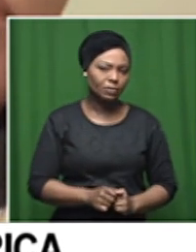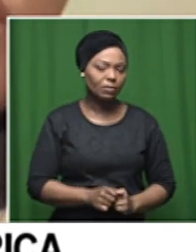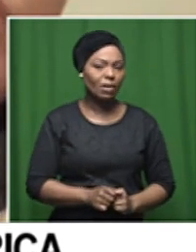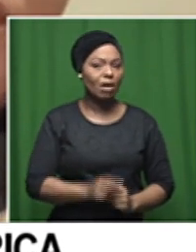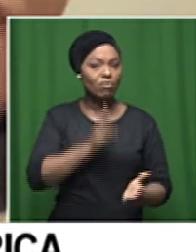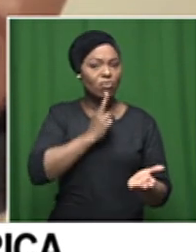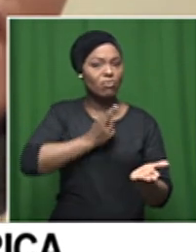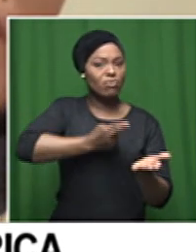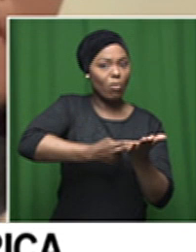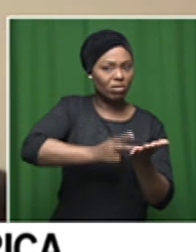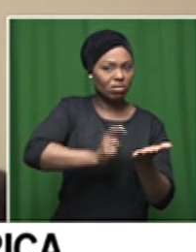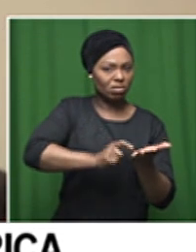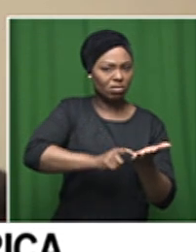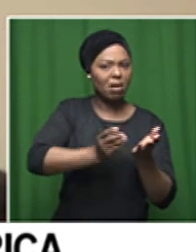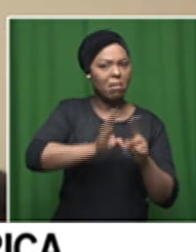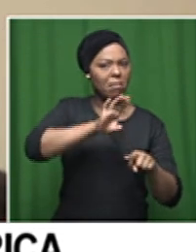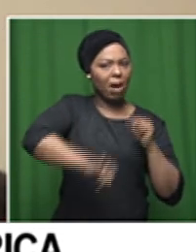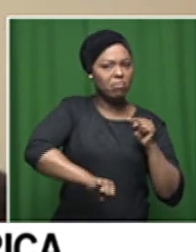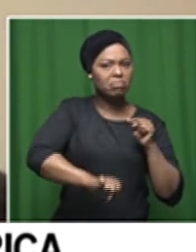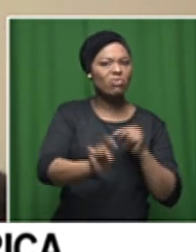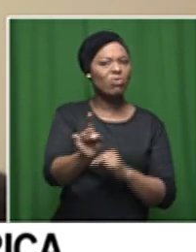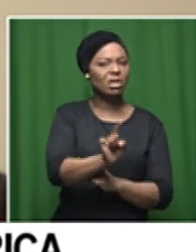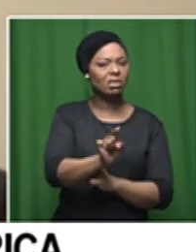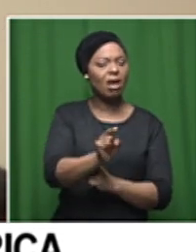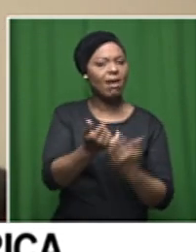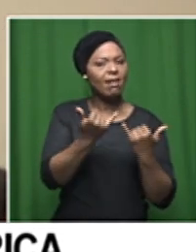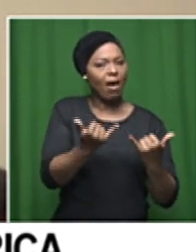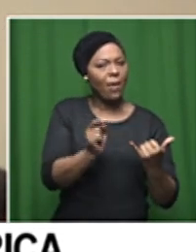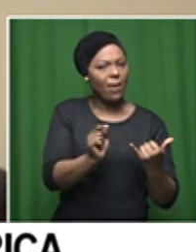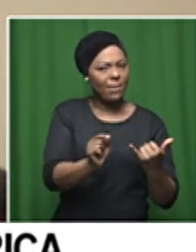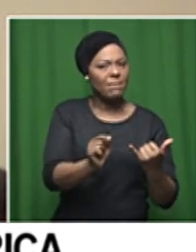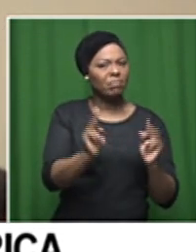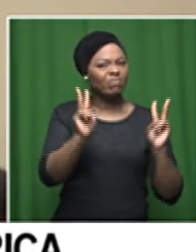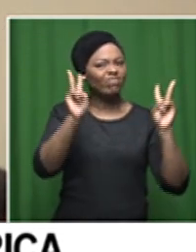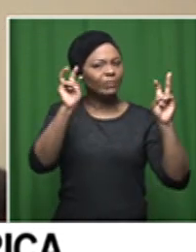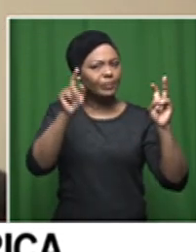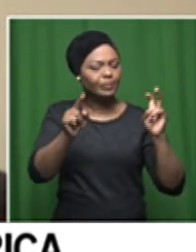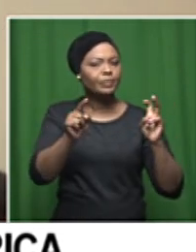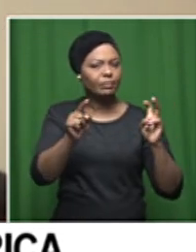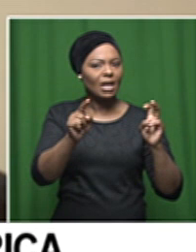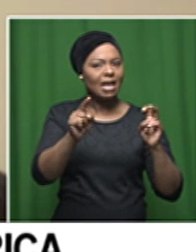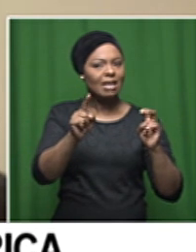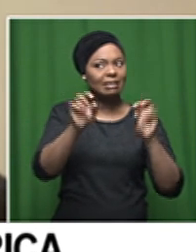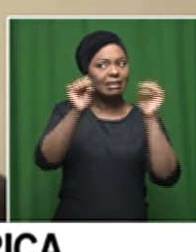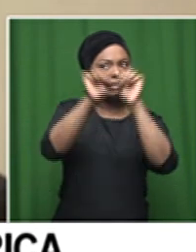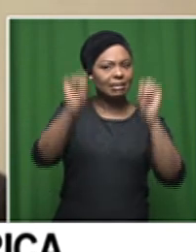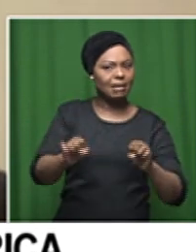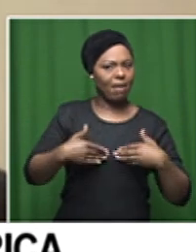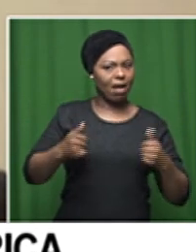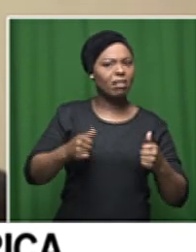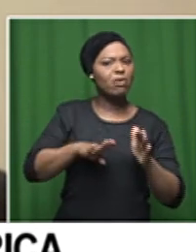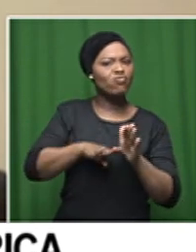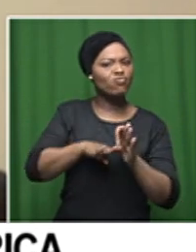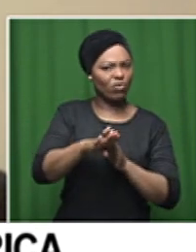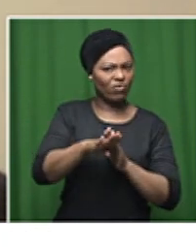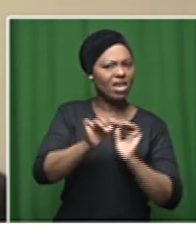From the report, we found out, as much as you are saying that at least the healthcare system, it has improved a lot.